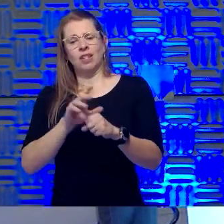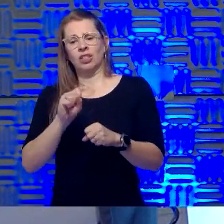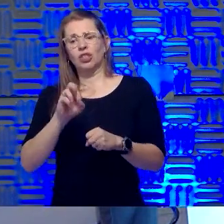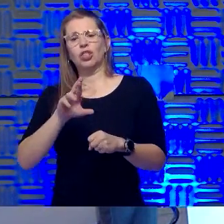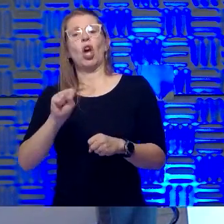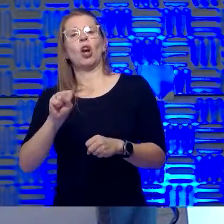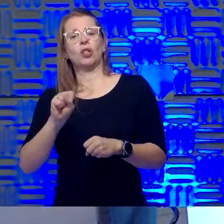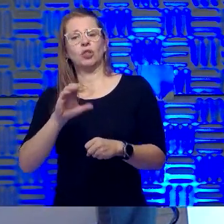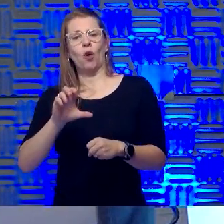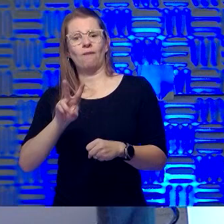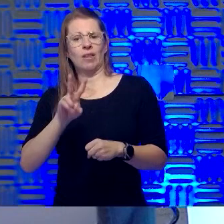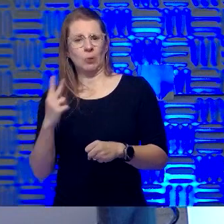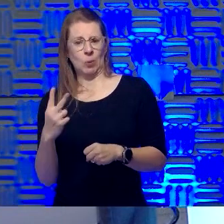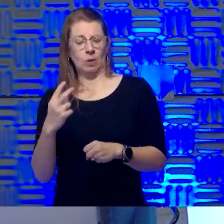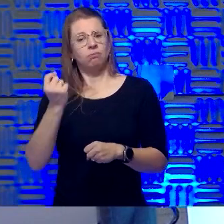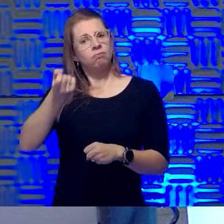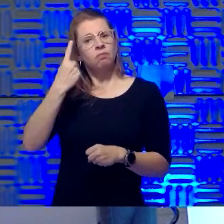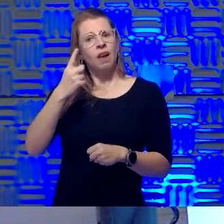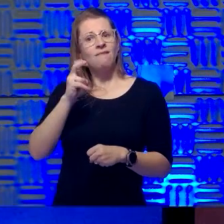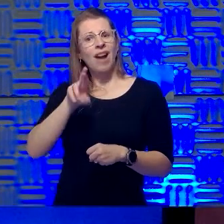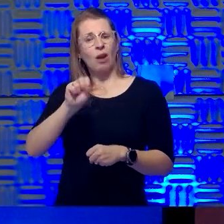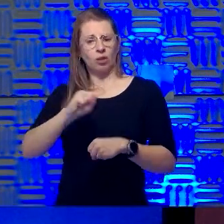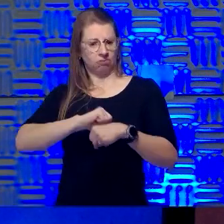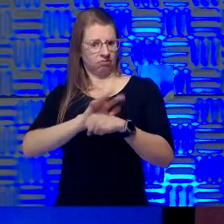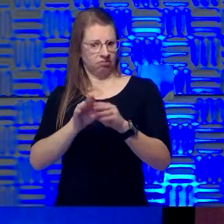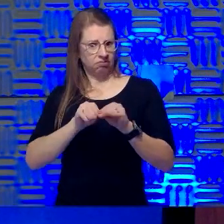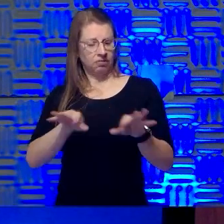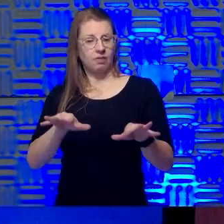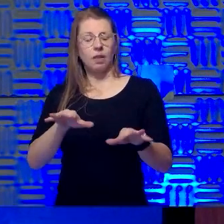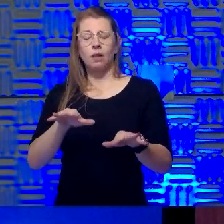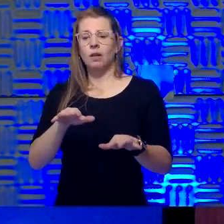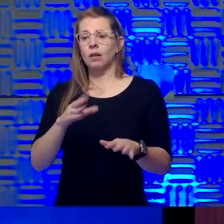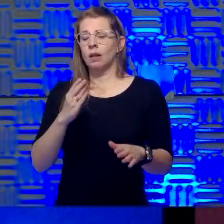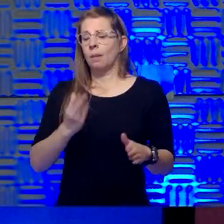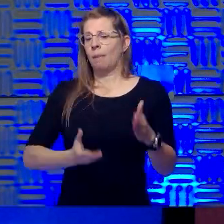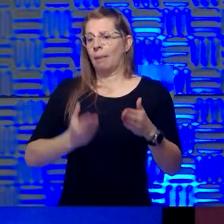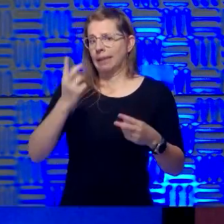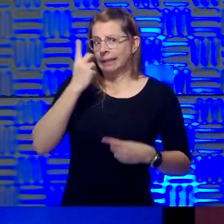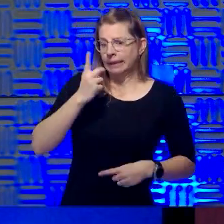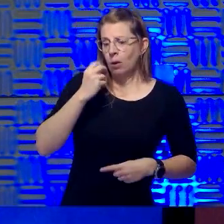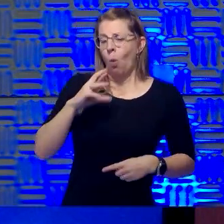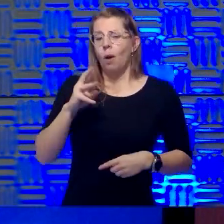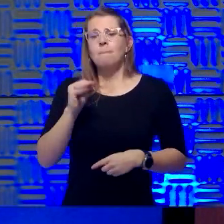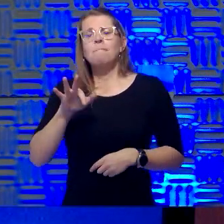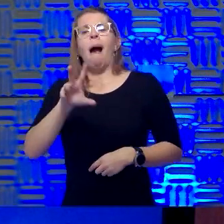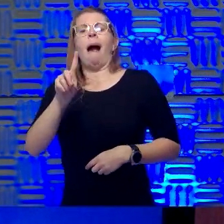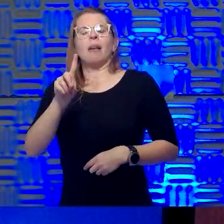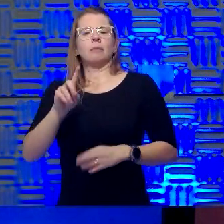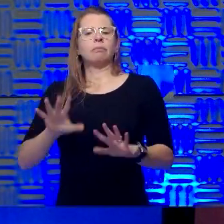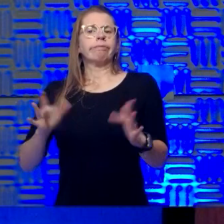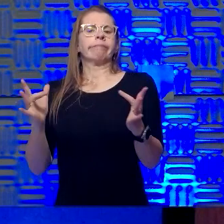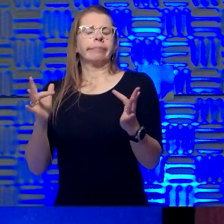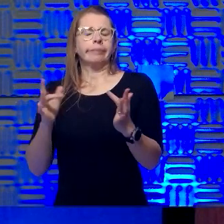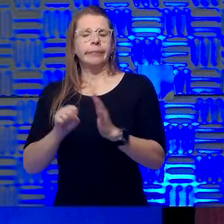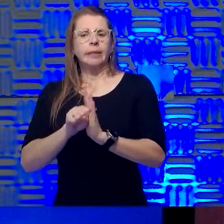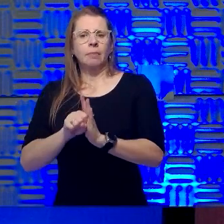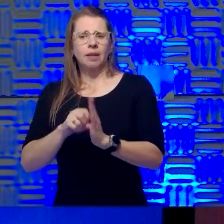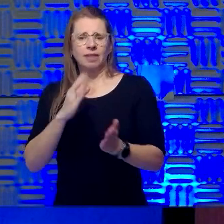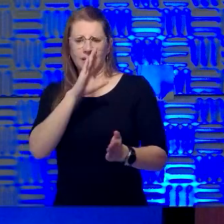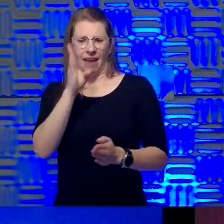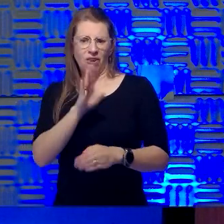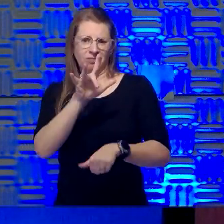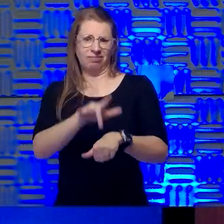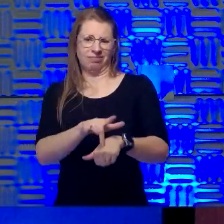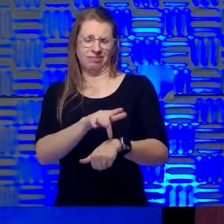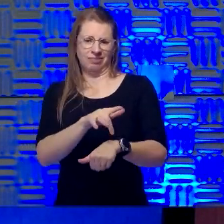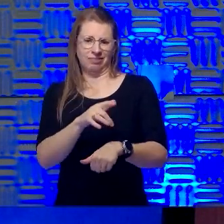say that. The virus is out there. Yep. Whether people are presenting with the disease or maybe they have just very mild symptoms, they never came to healthcare. SARS-CoV-2, Dana,